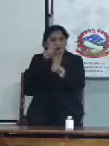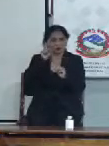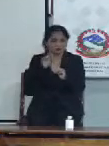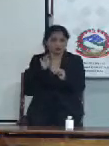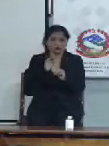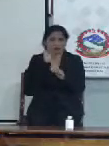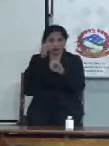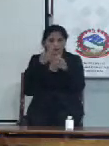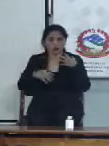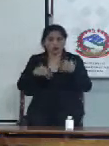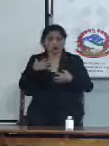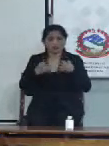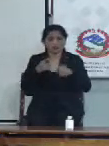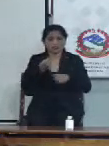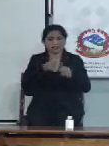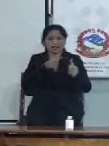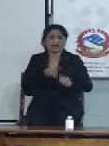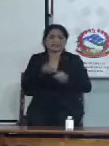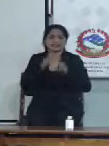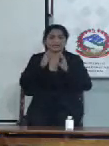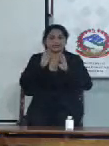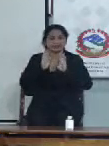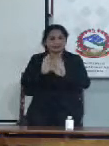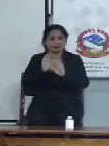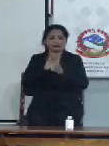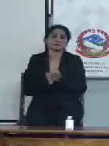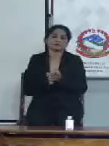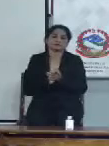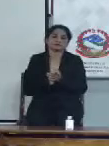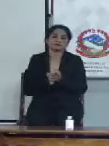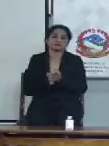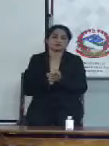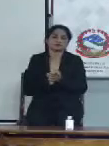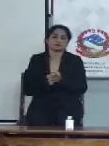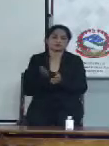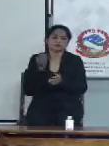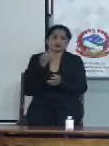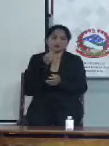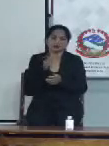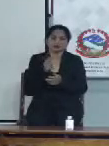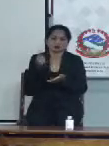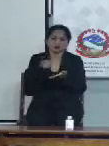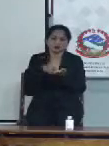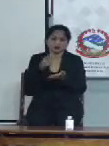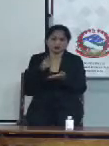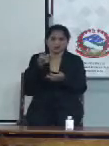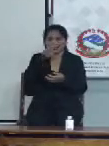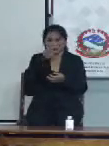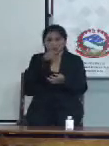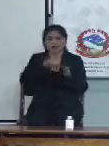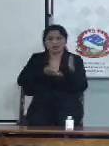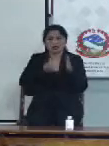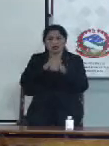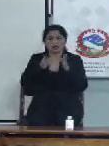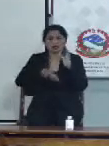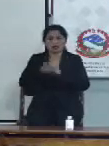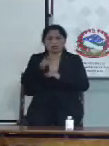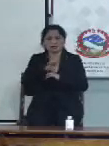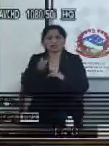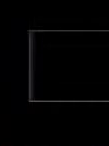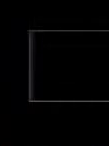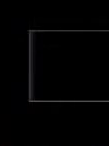asked one question: what to do for those people who are returned back to the village? Yes, we are trying to make the school